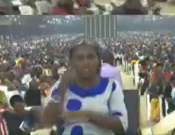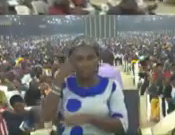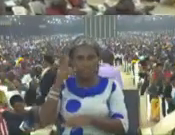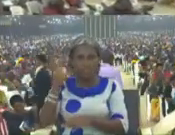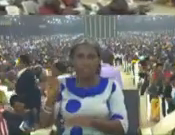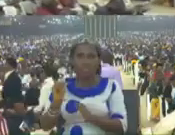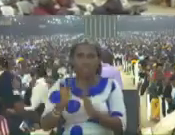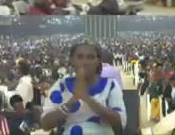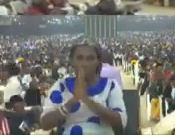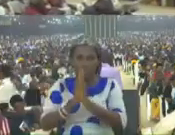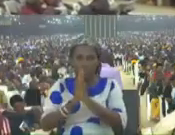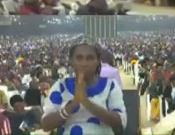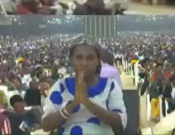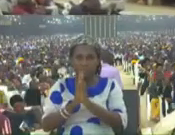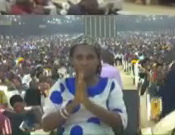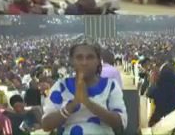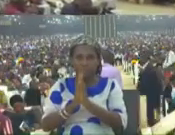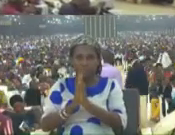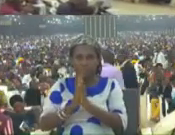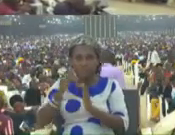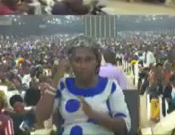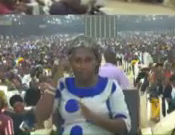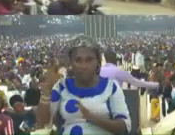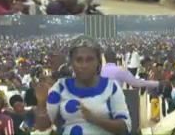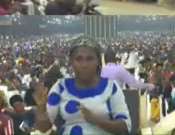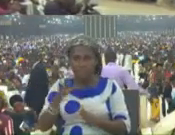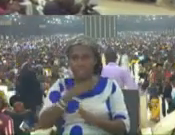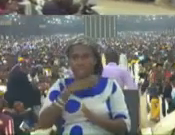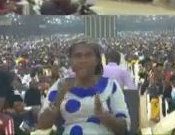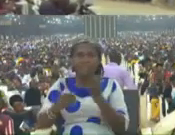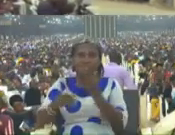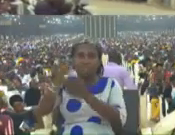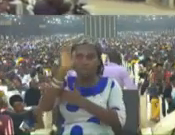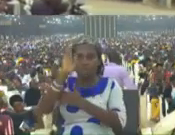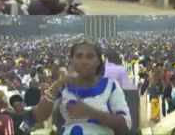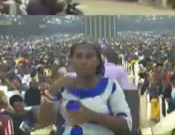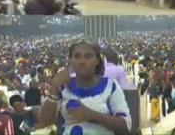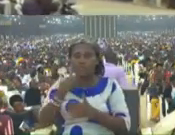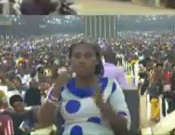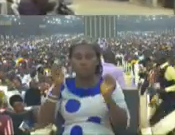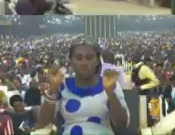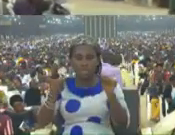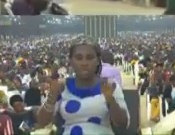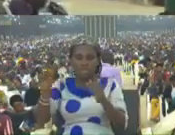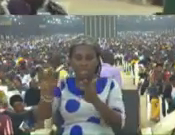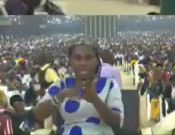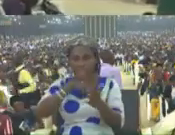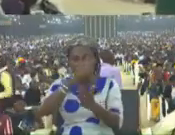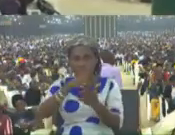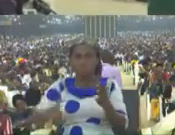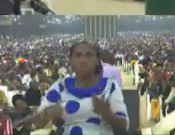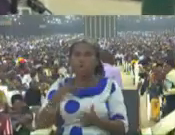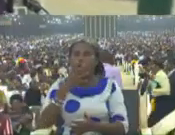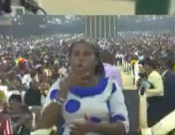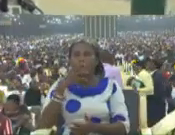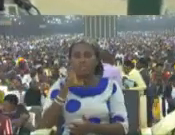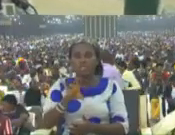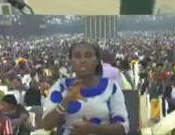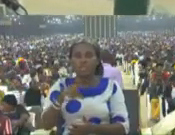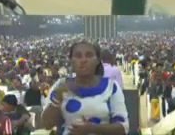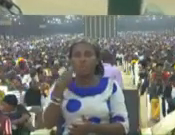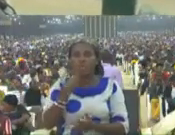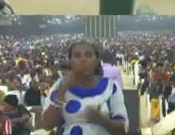The Almighty God, who can cancel curses, who can